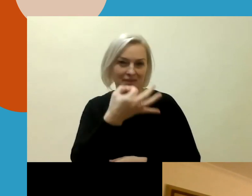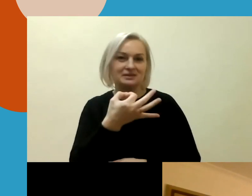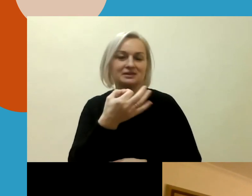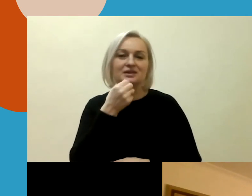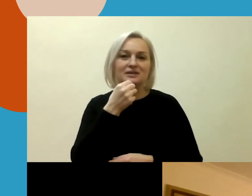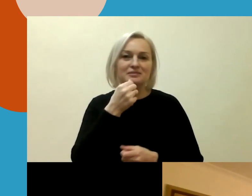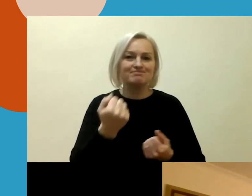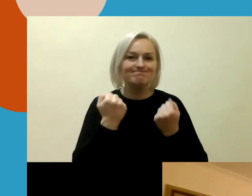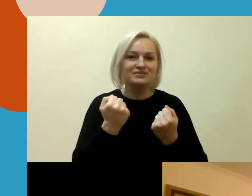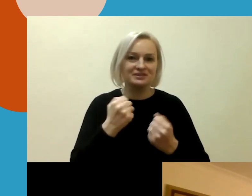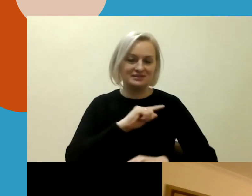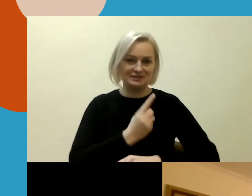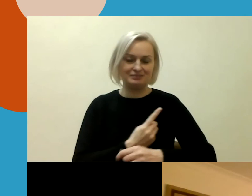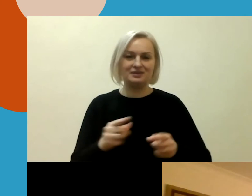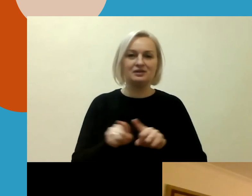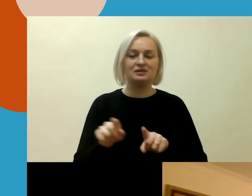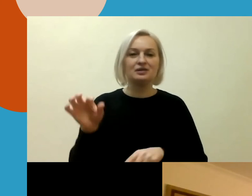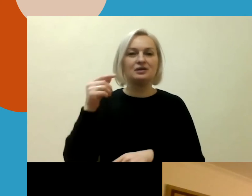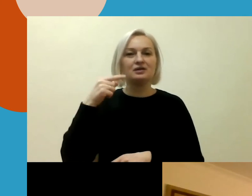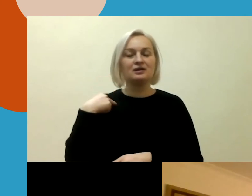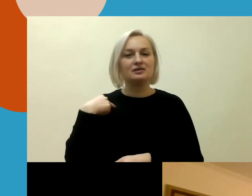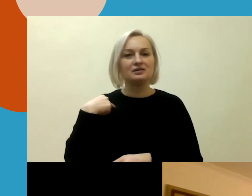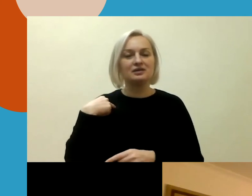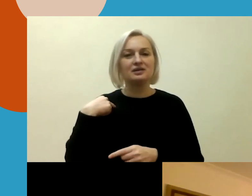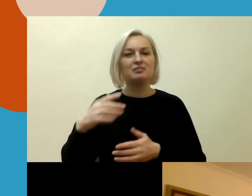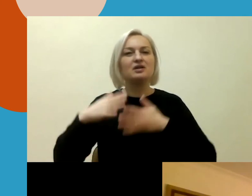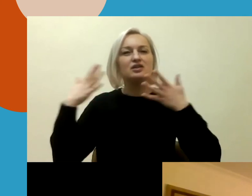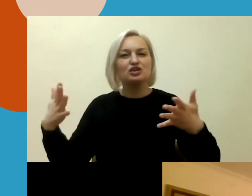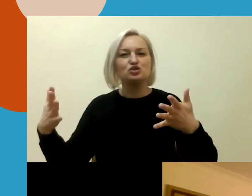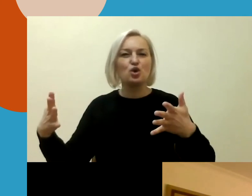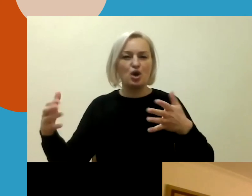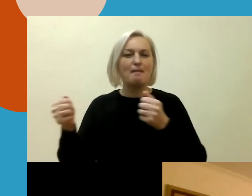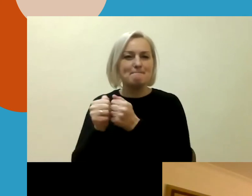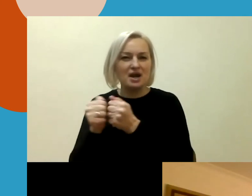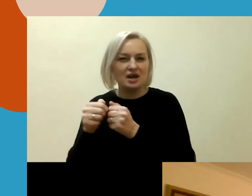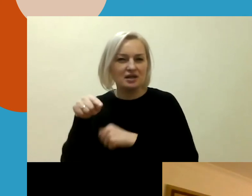that she was told about by the representative of the Crown Prosecutor Service. And